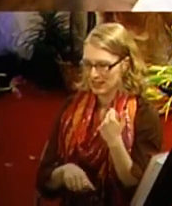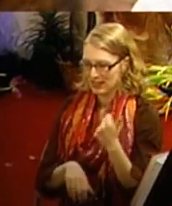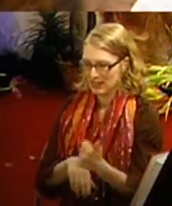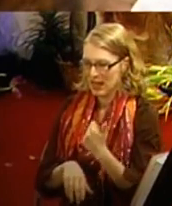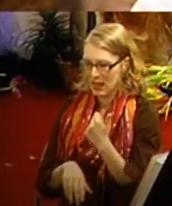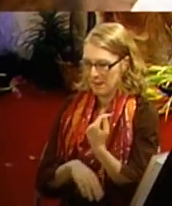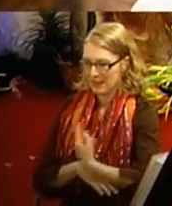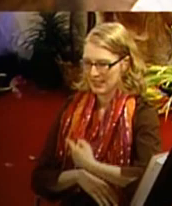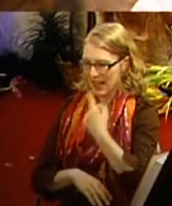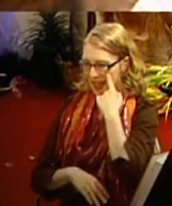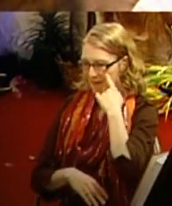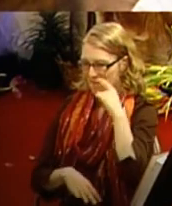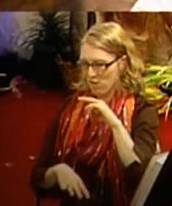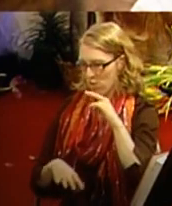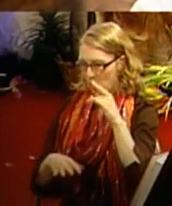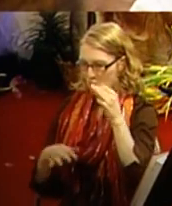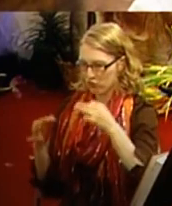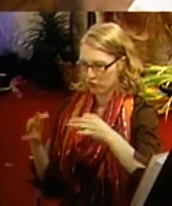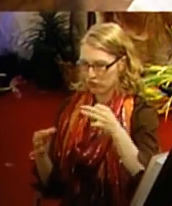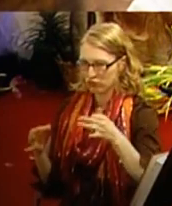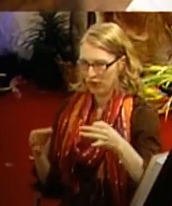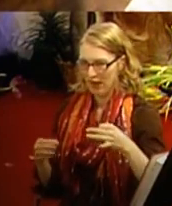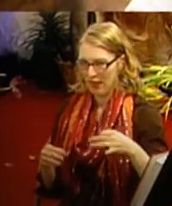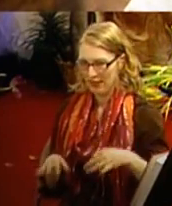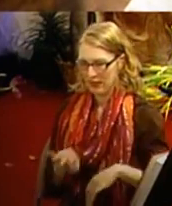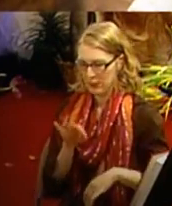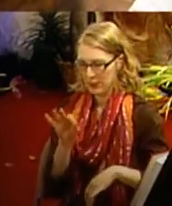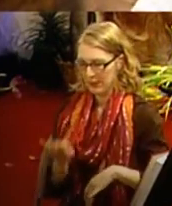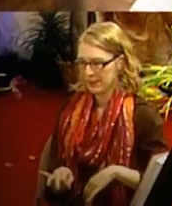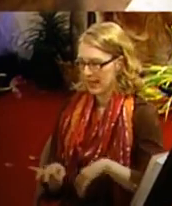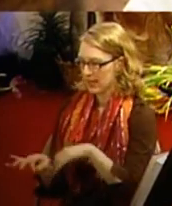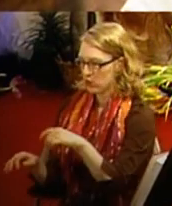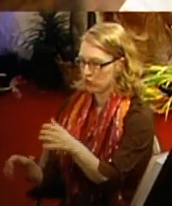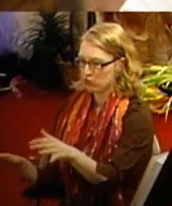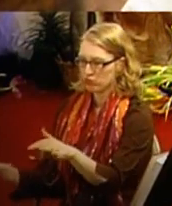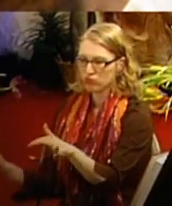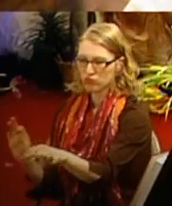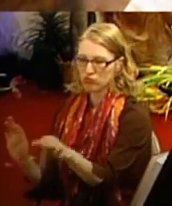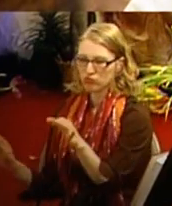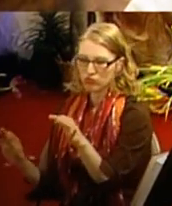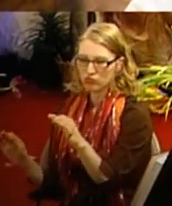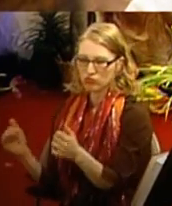trial. He too would be put in the arena to pick this door or that.